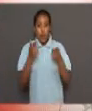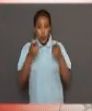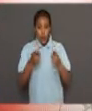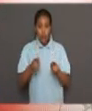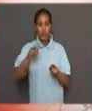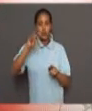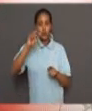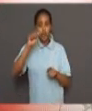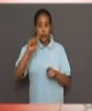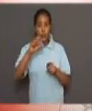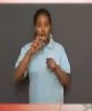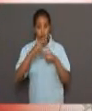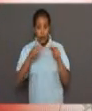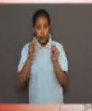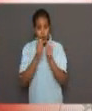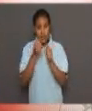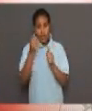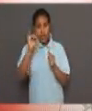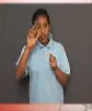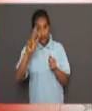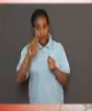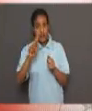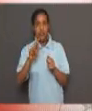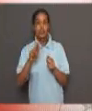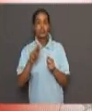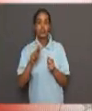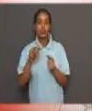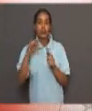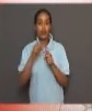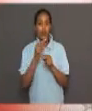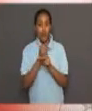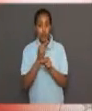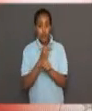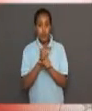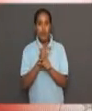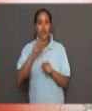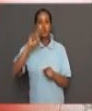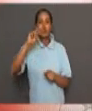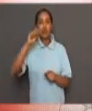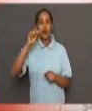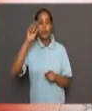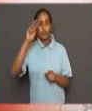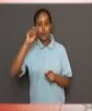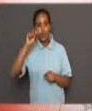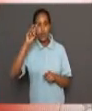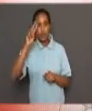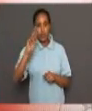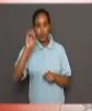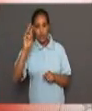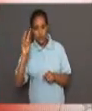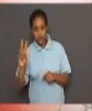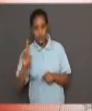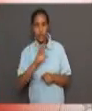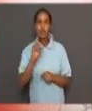When sodium reacts with air, it tarnishes to form sodium peroxide and